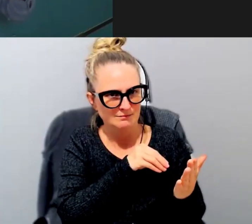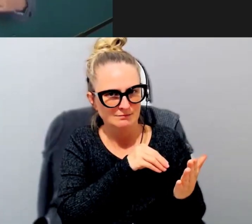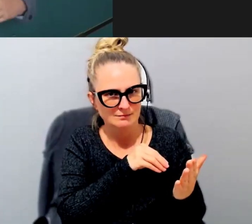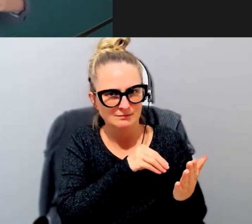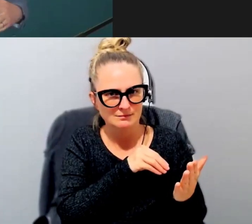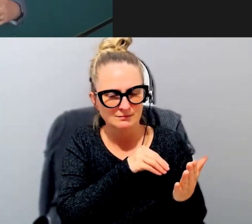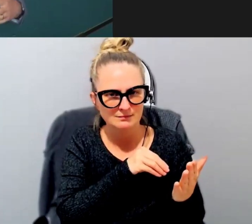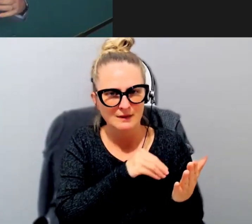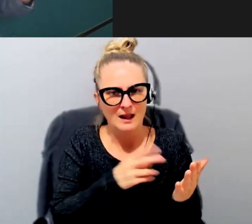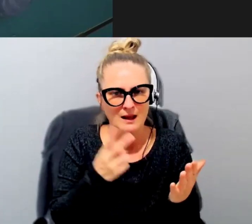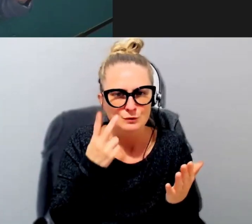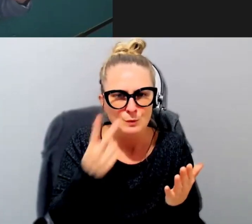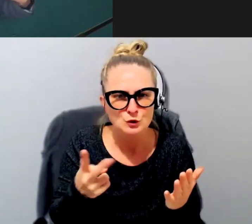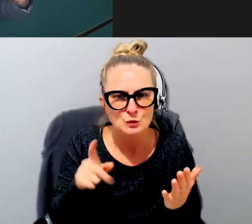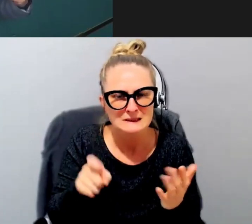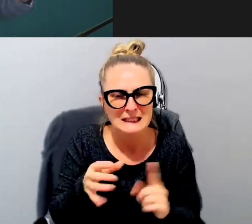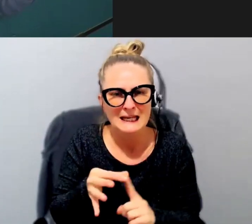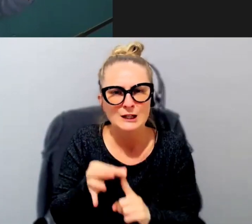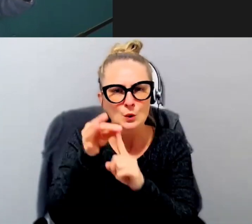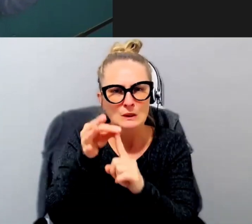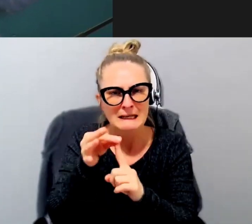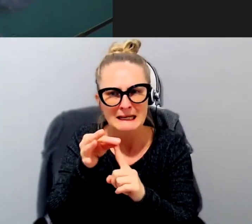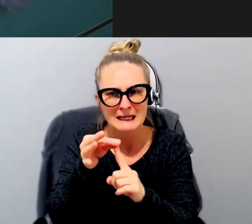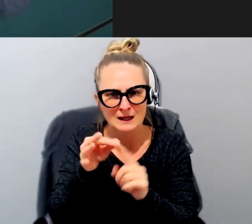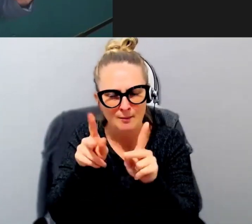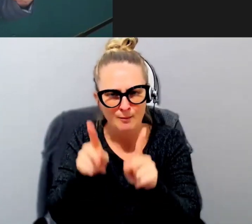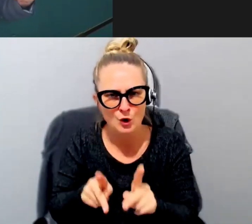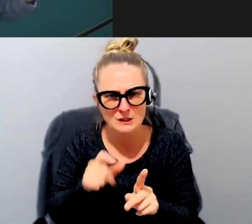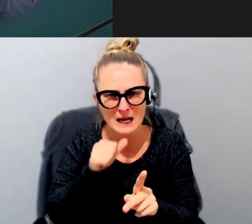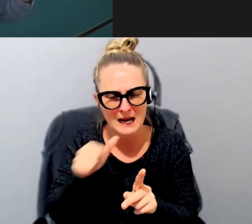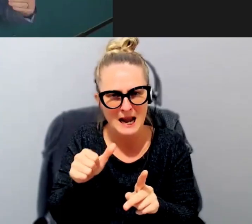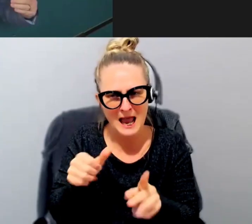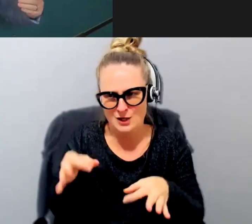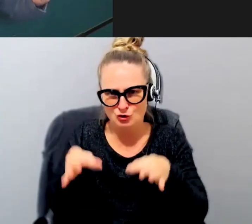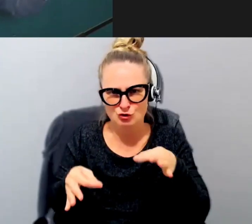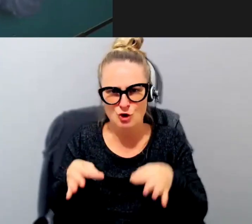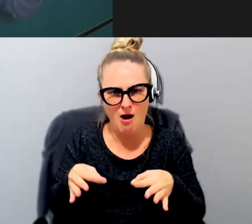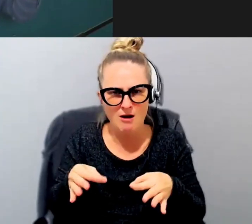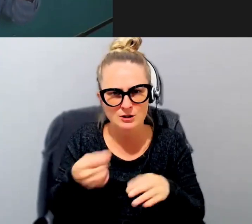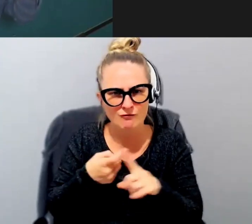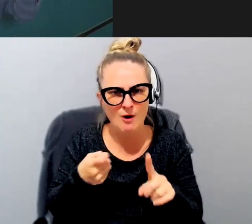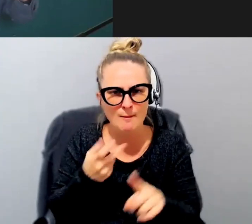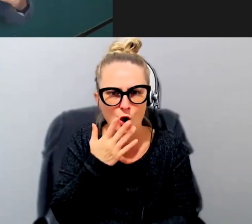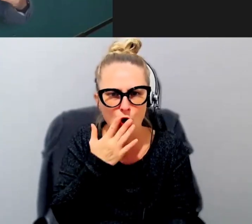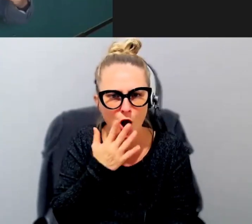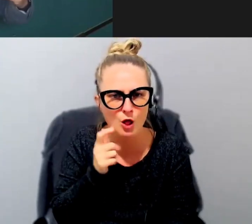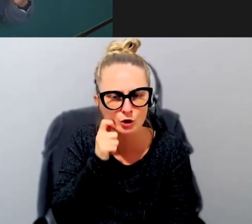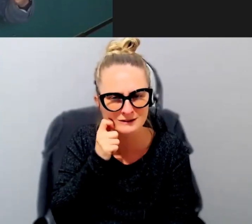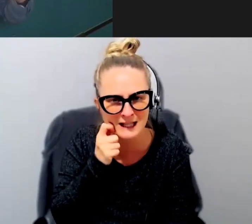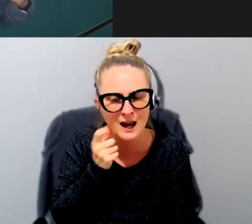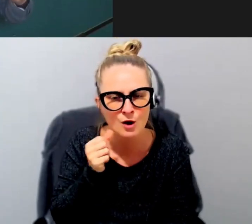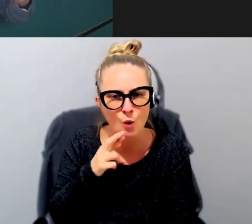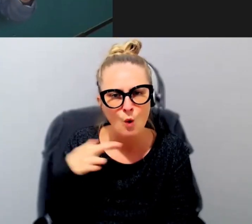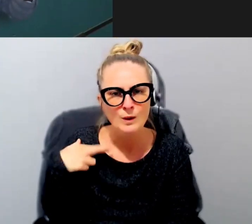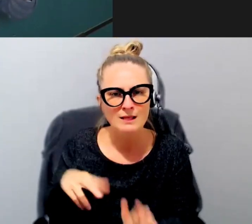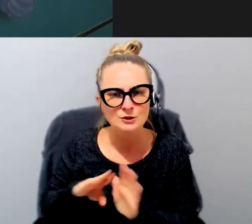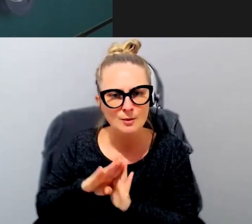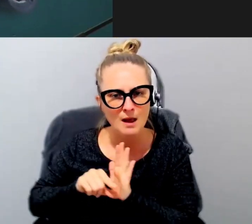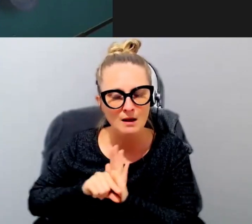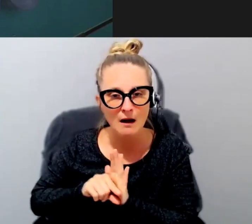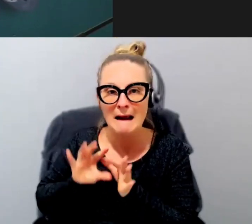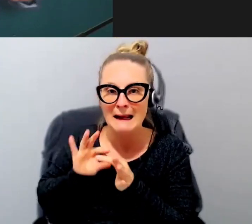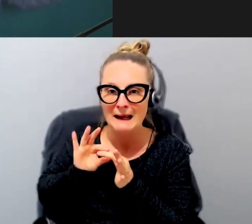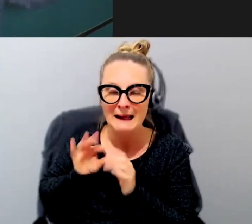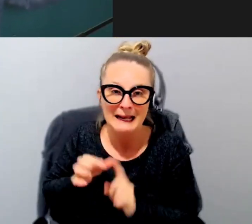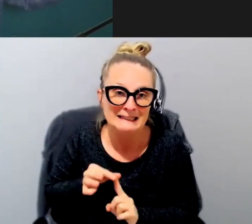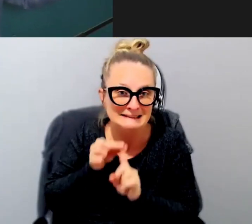as a unique individual and not judge people based on the color of their skin or their religious background, except when it comes to marriage and like